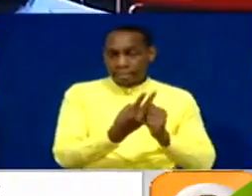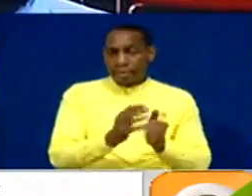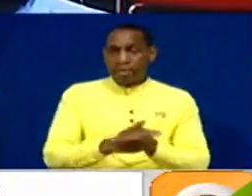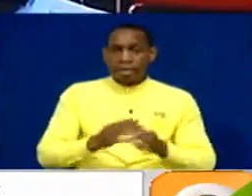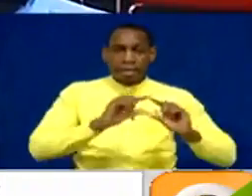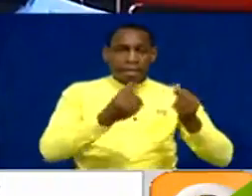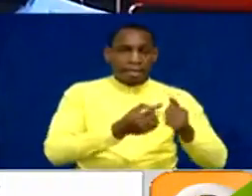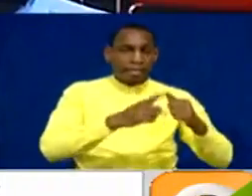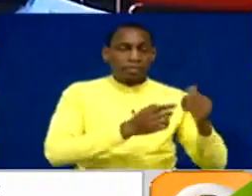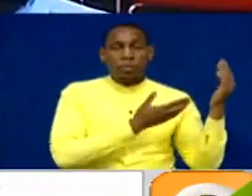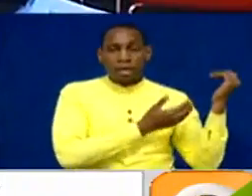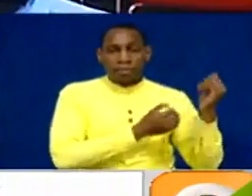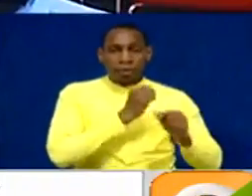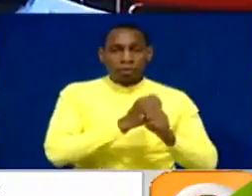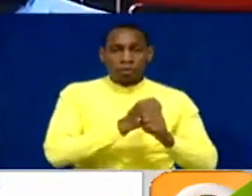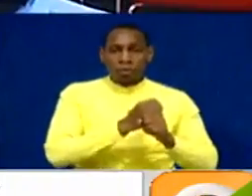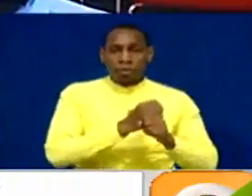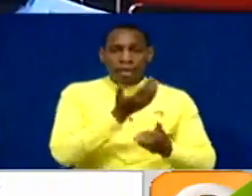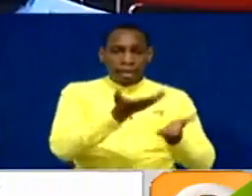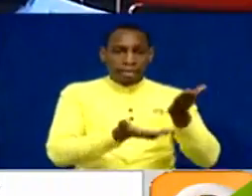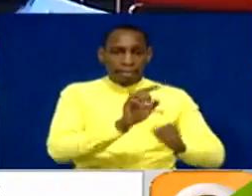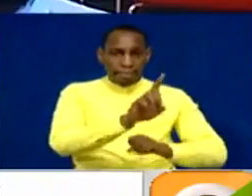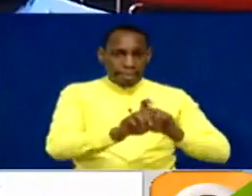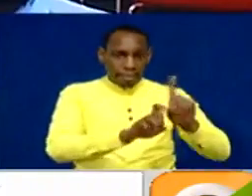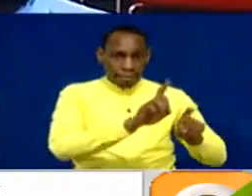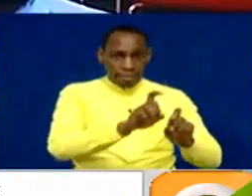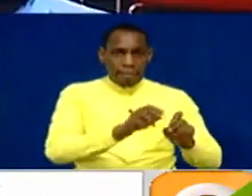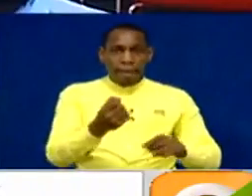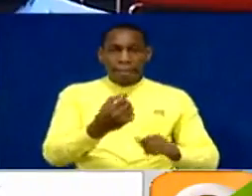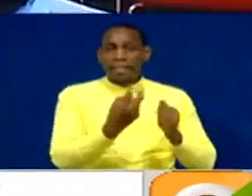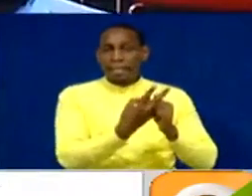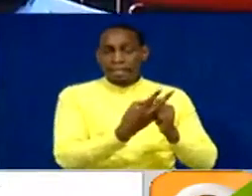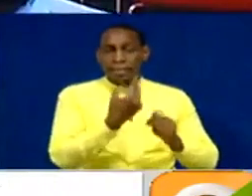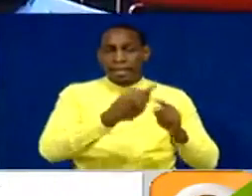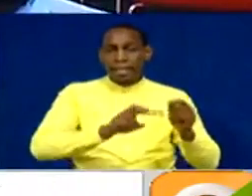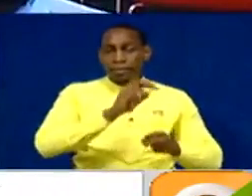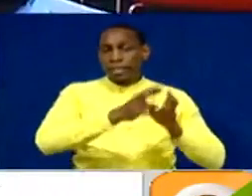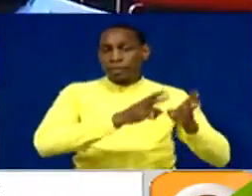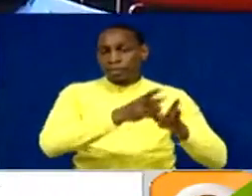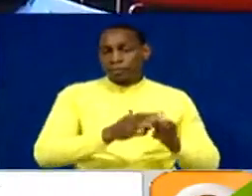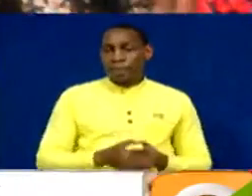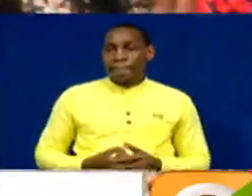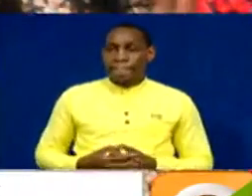those in grade 6 who are expected to sit for their assessment examination in